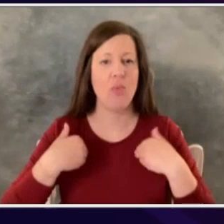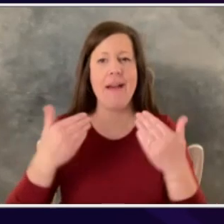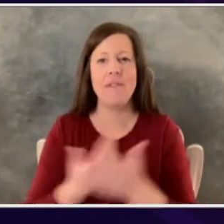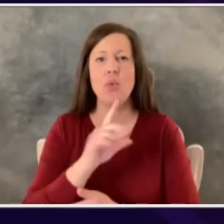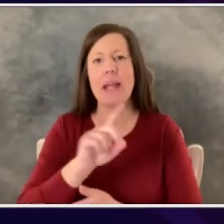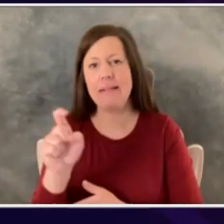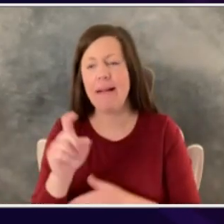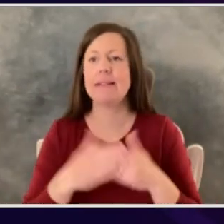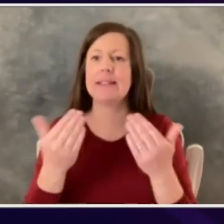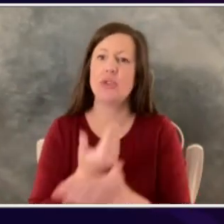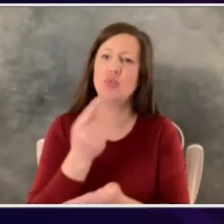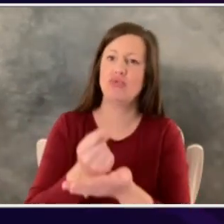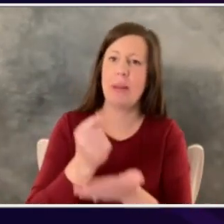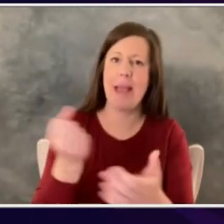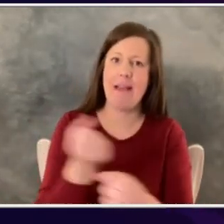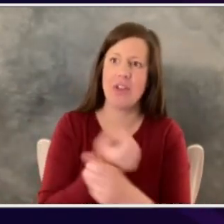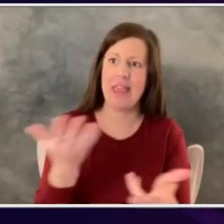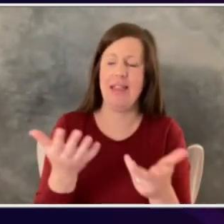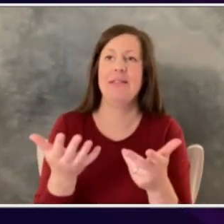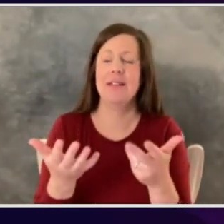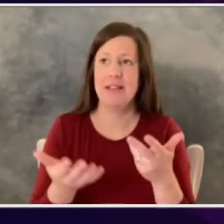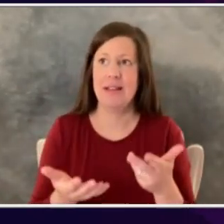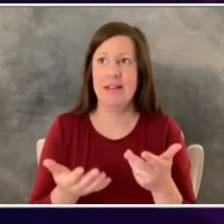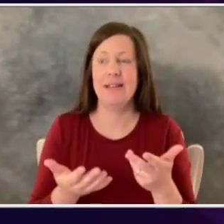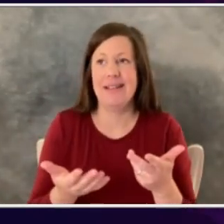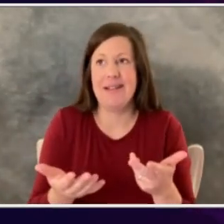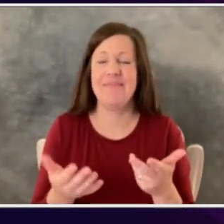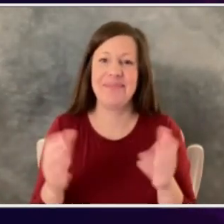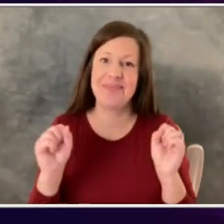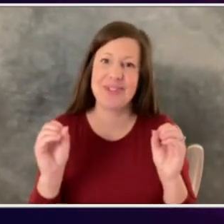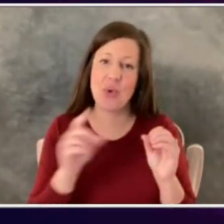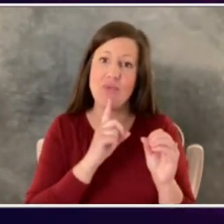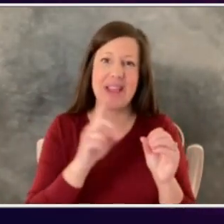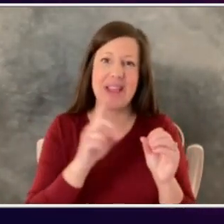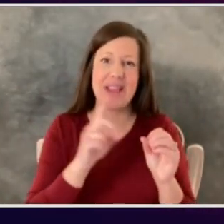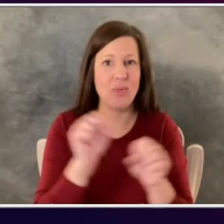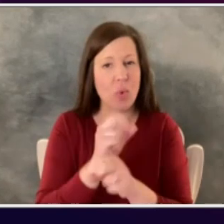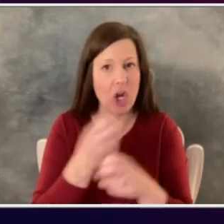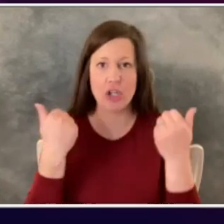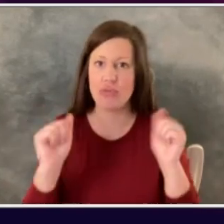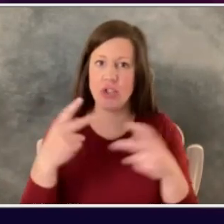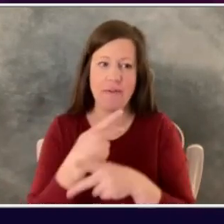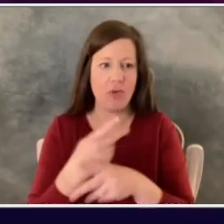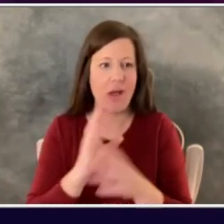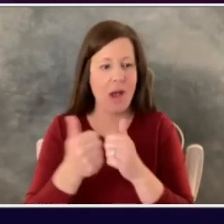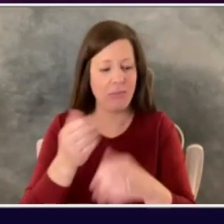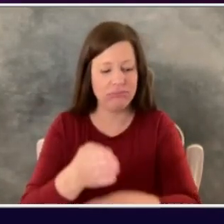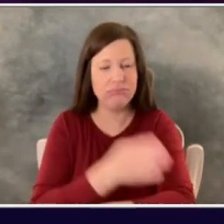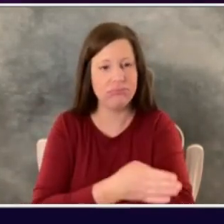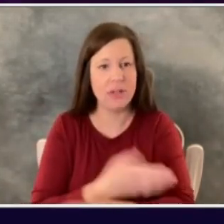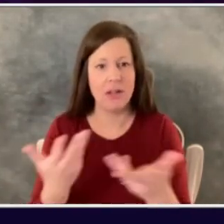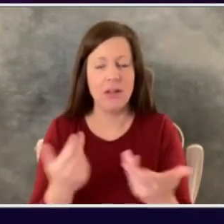treatments, and we're just getting started. And so, we're working hard to how do we use those things better. But we